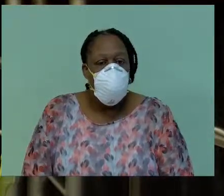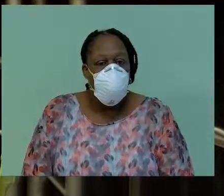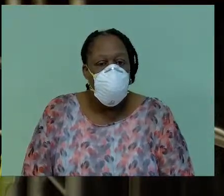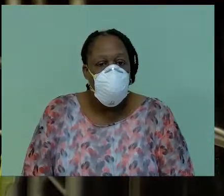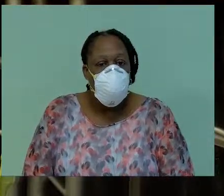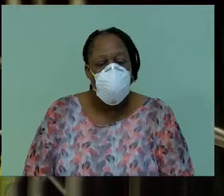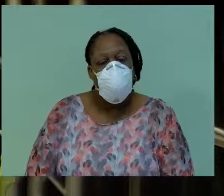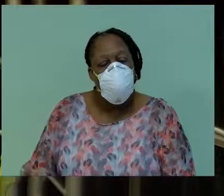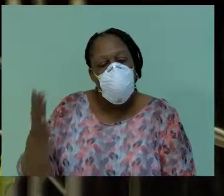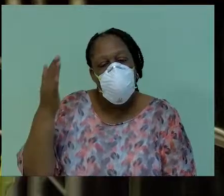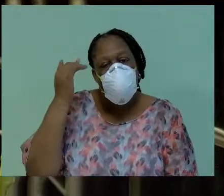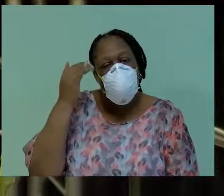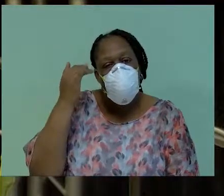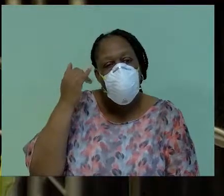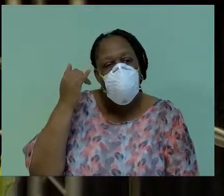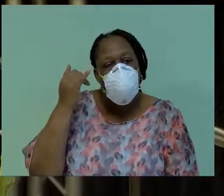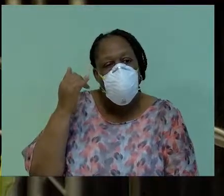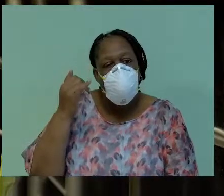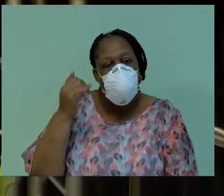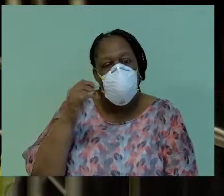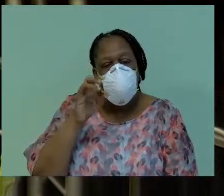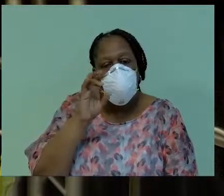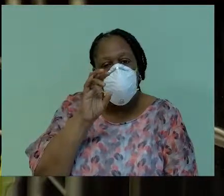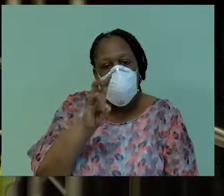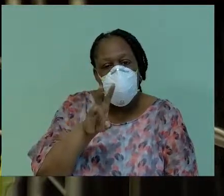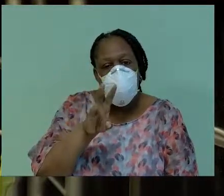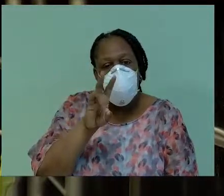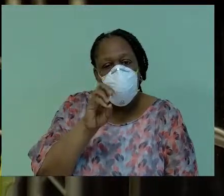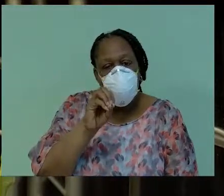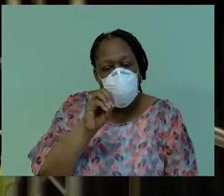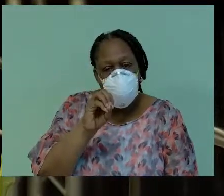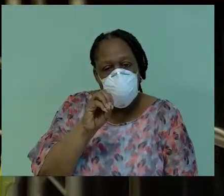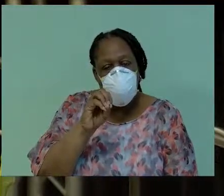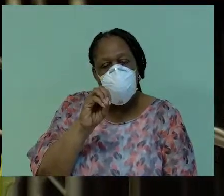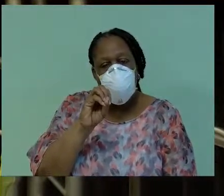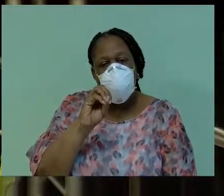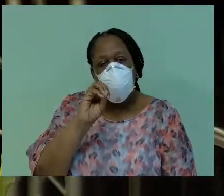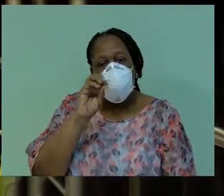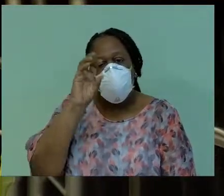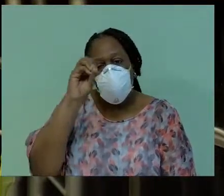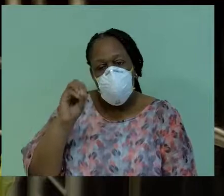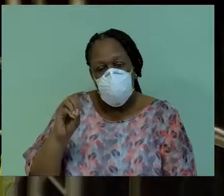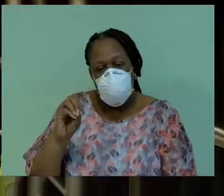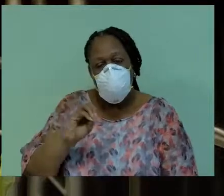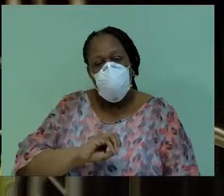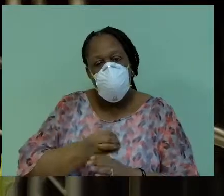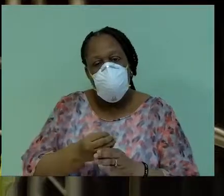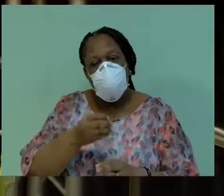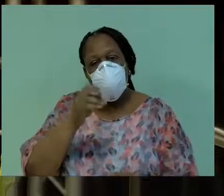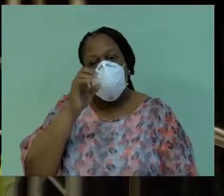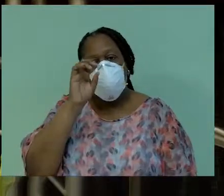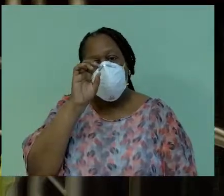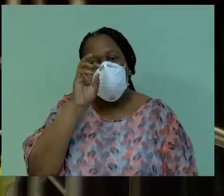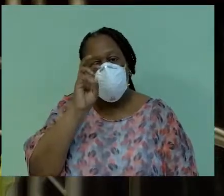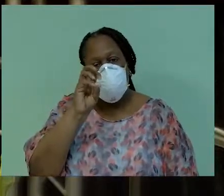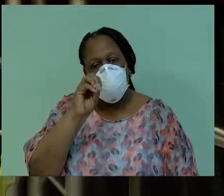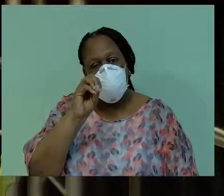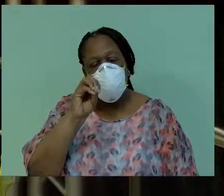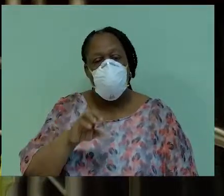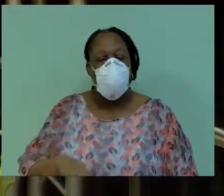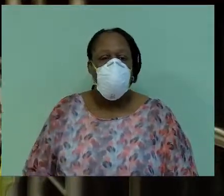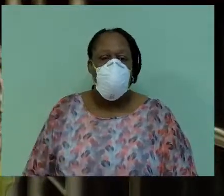but when we have pure alcohol, let's say isopropyl alcohol is one of the alcohols that